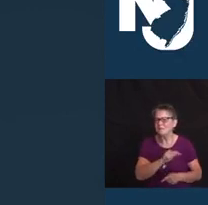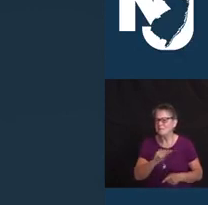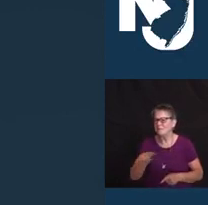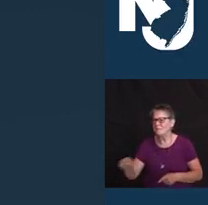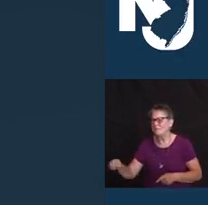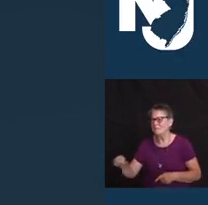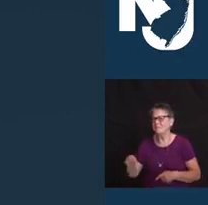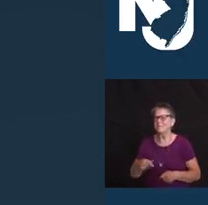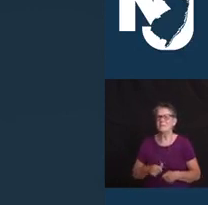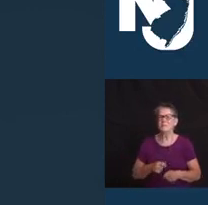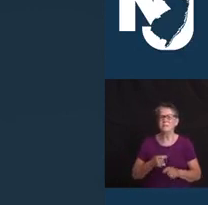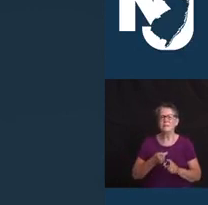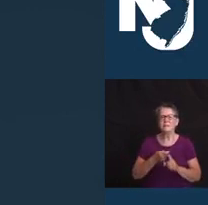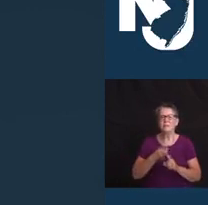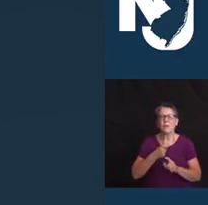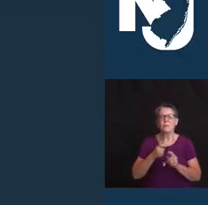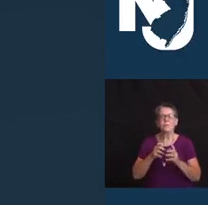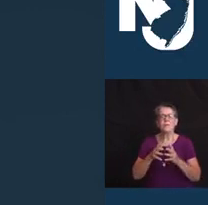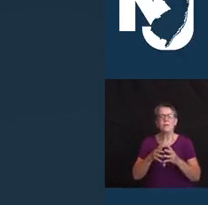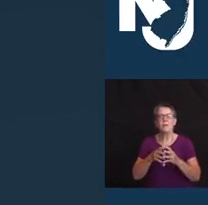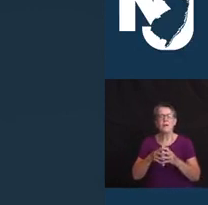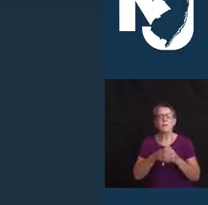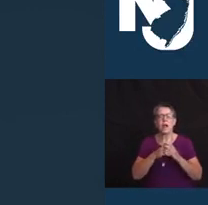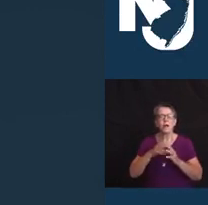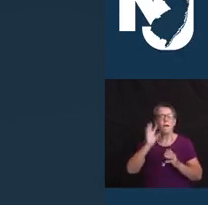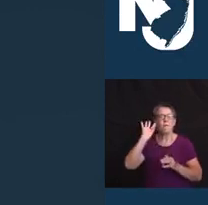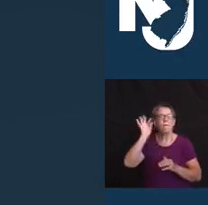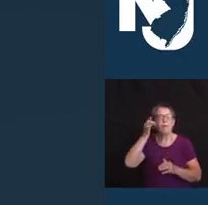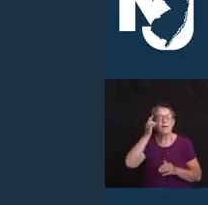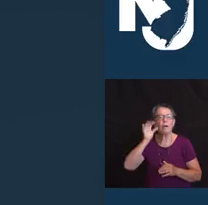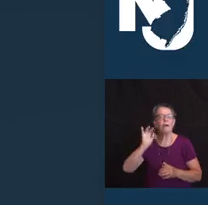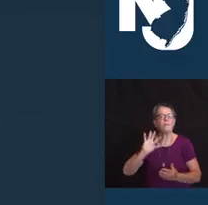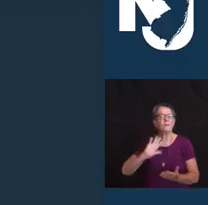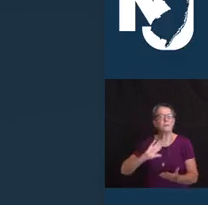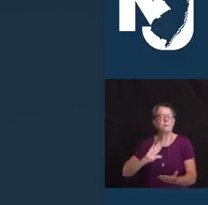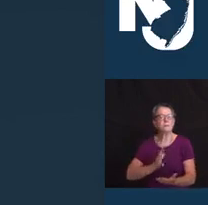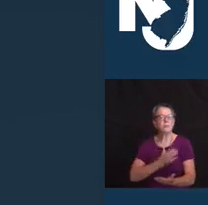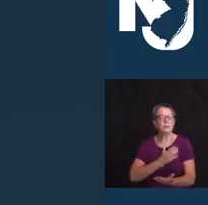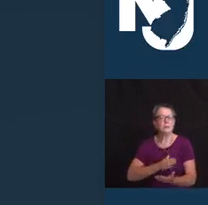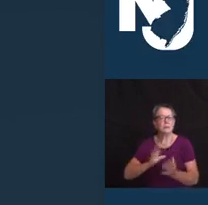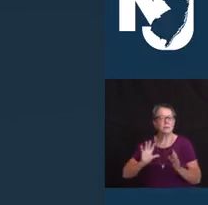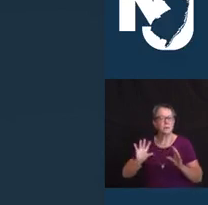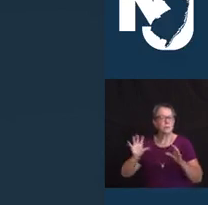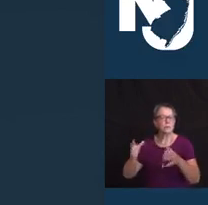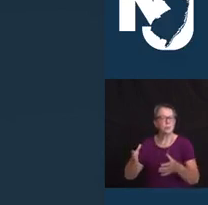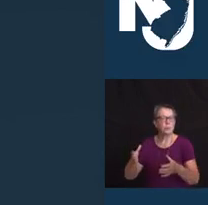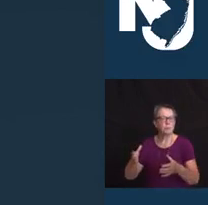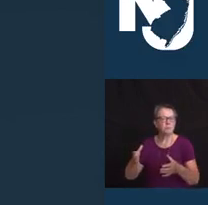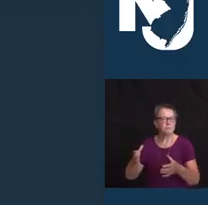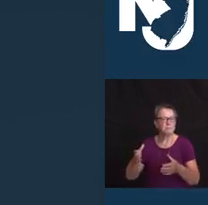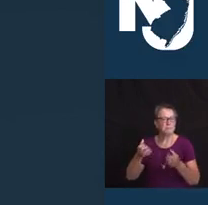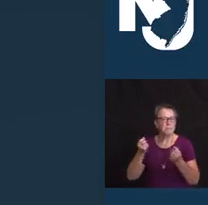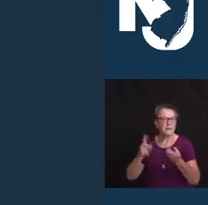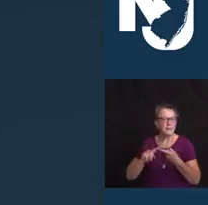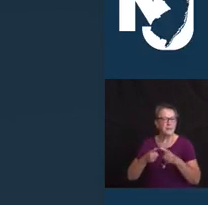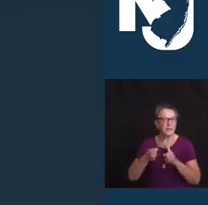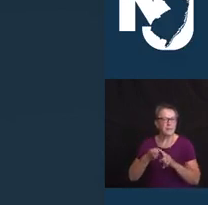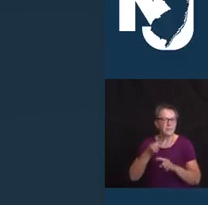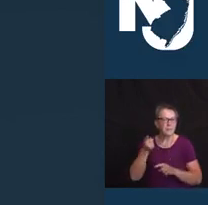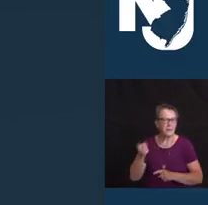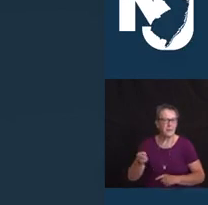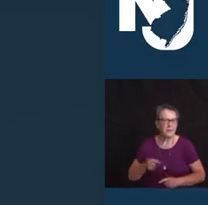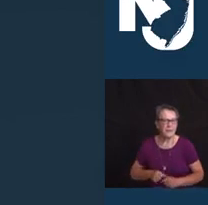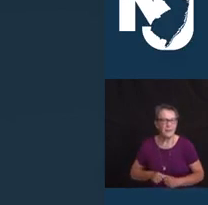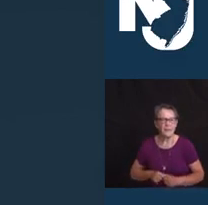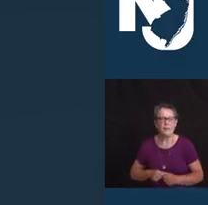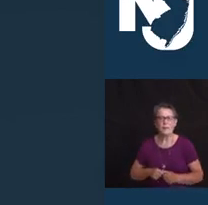802, of which he was a longtime member, and many others he performed with and met along the way. We trust Sal is somewhere where the